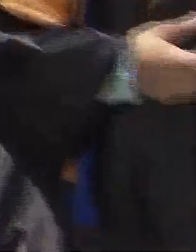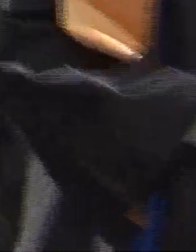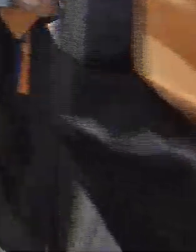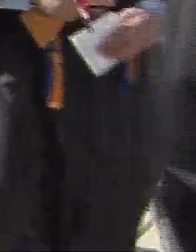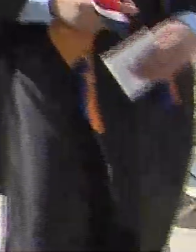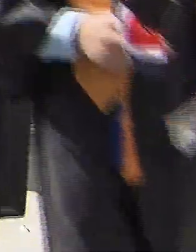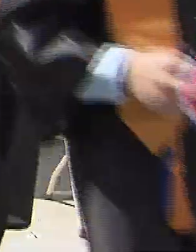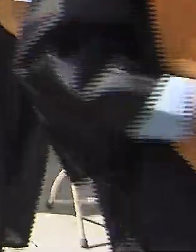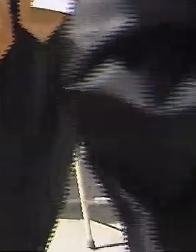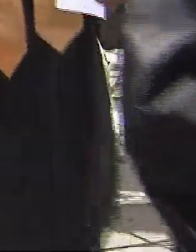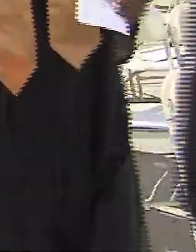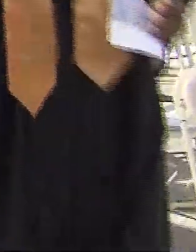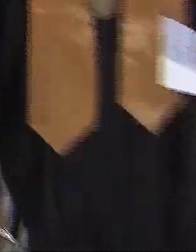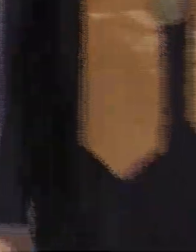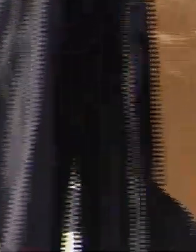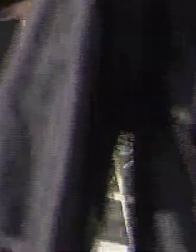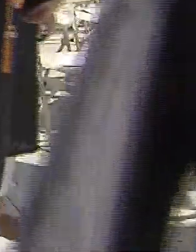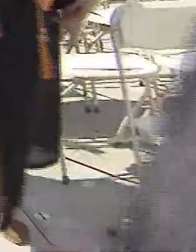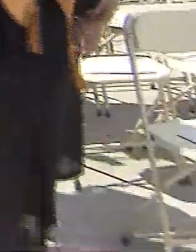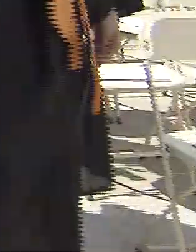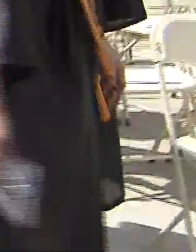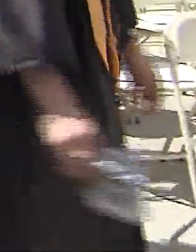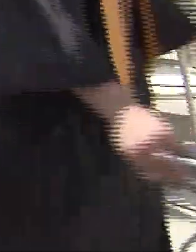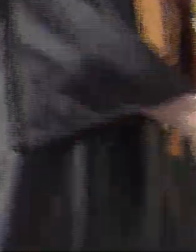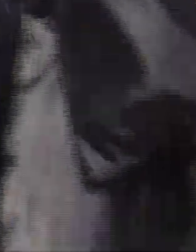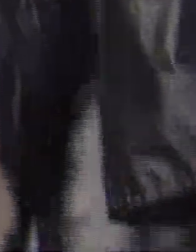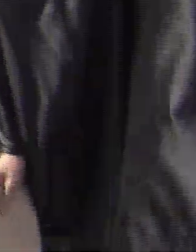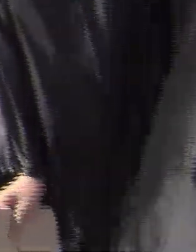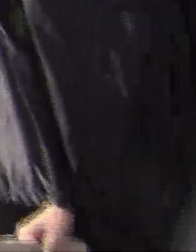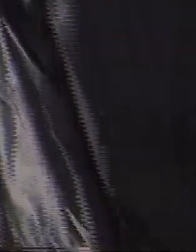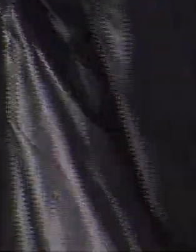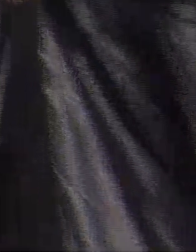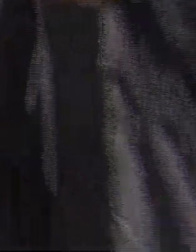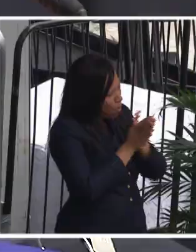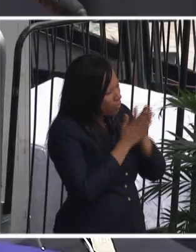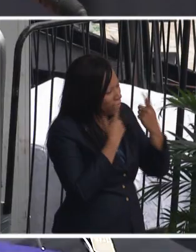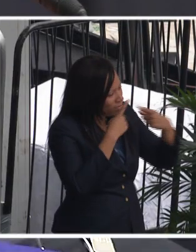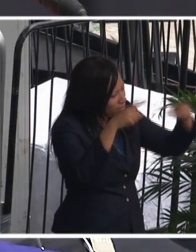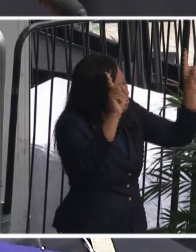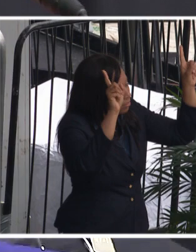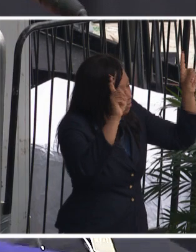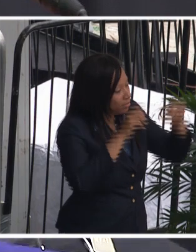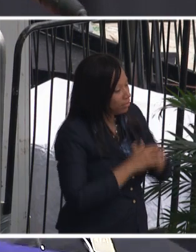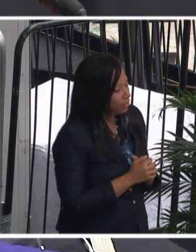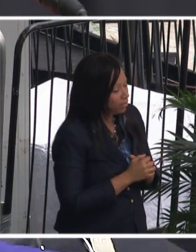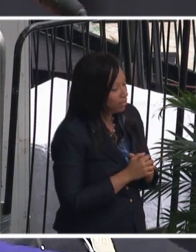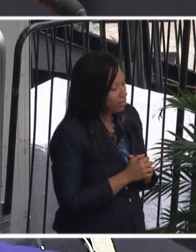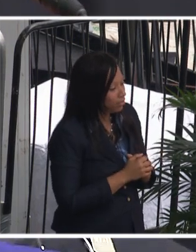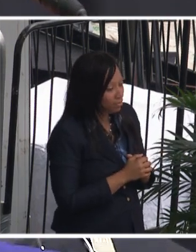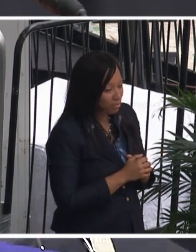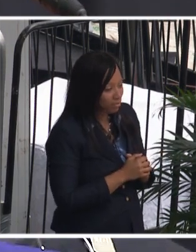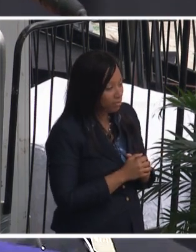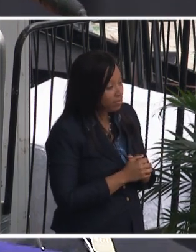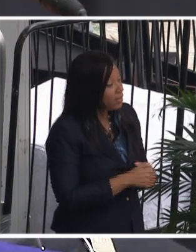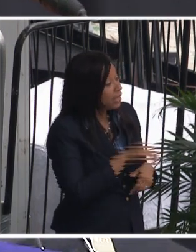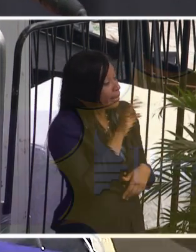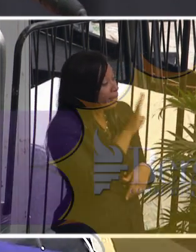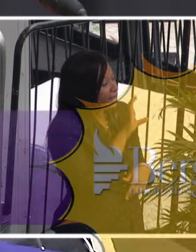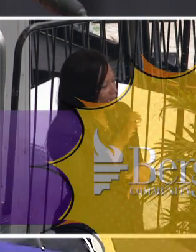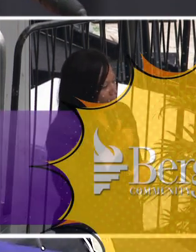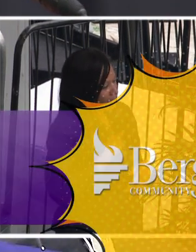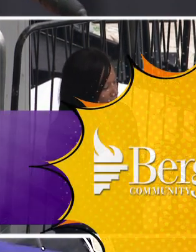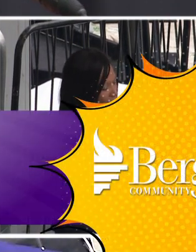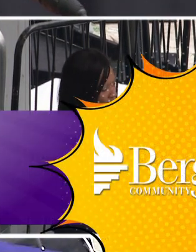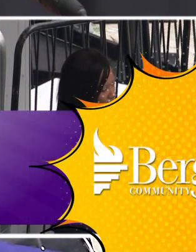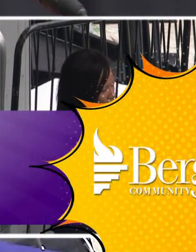students with 4.0 GPAs, such as valedictorian Anthony Telez. At Bergen, I went through my own